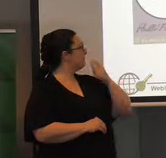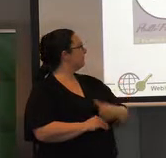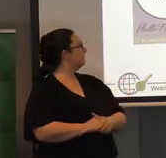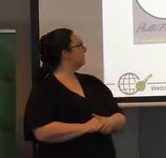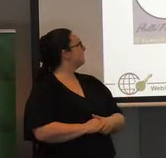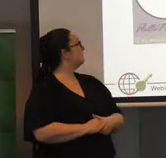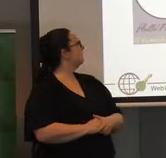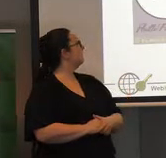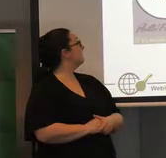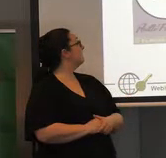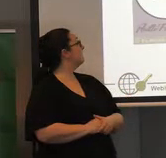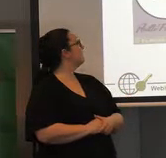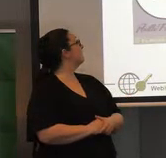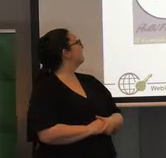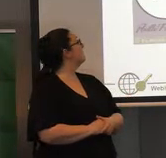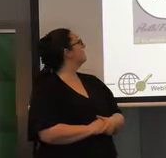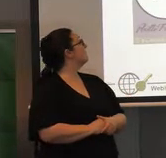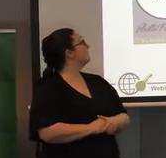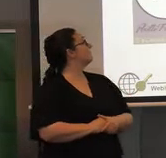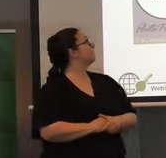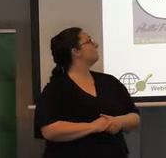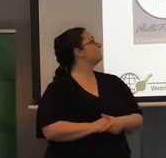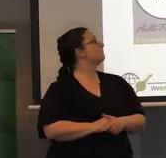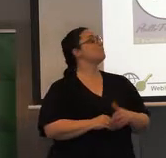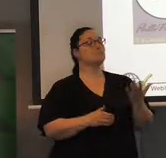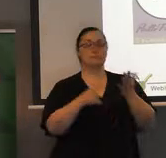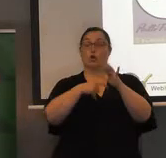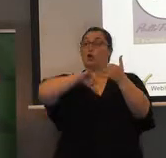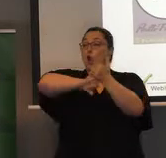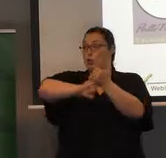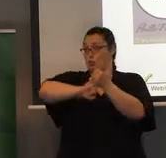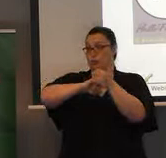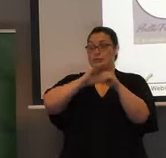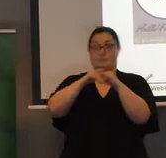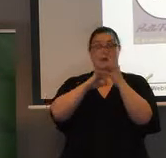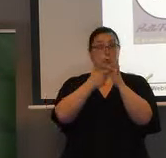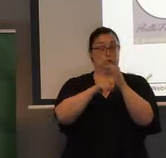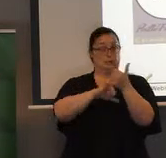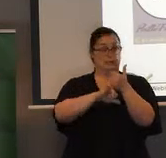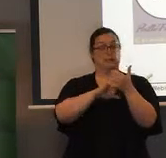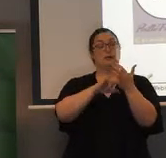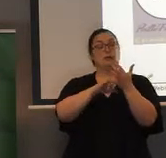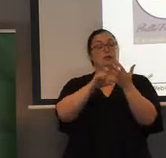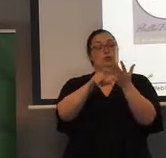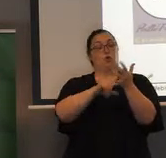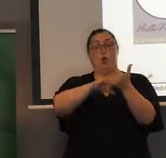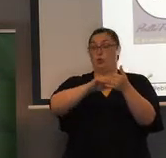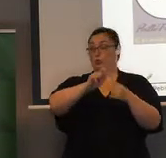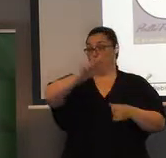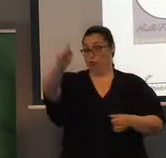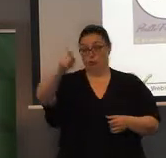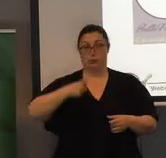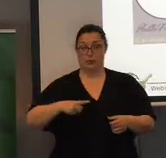Can everybody use what you create? In the Coles case, it was all about the user journey. Now, Coles were taken to court. The